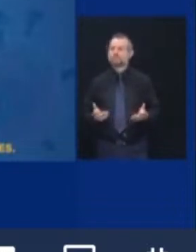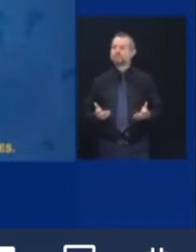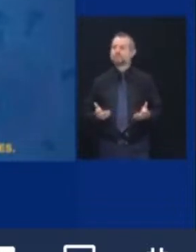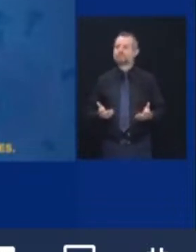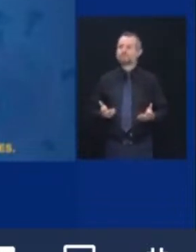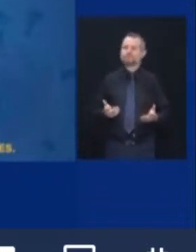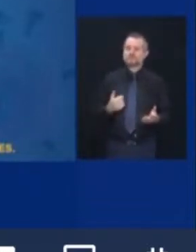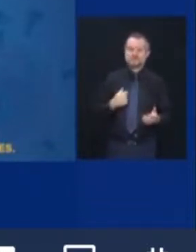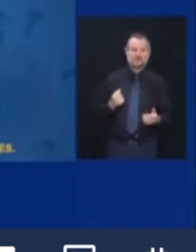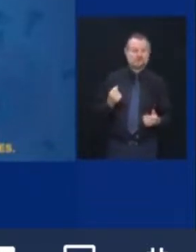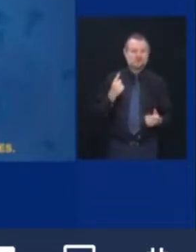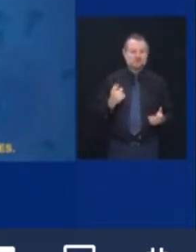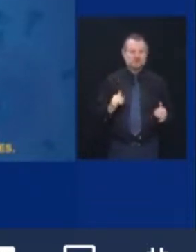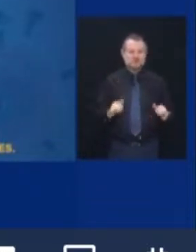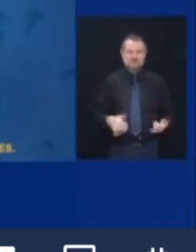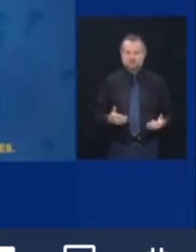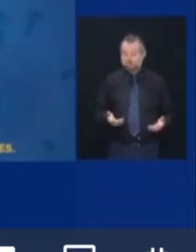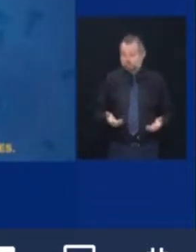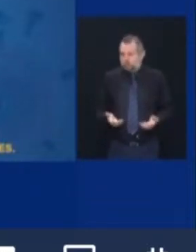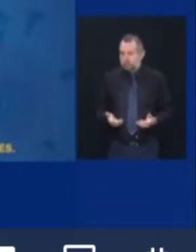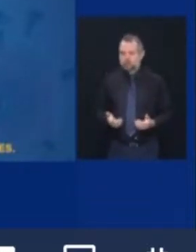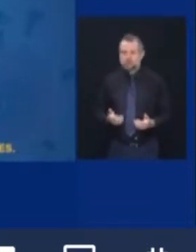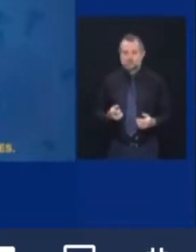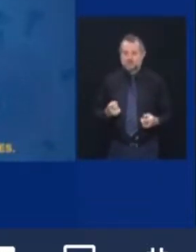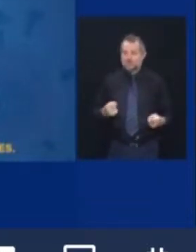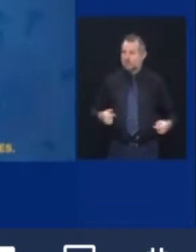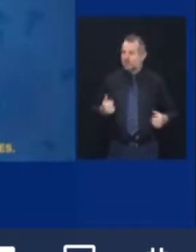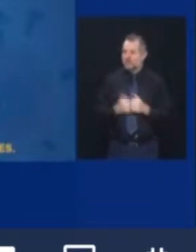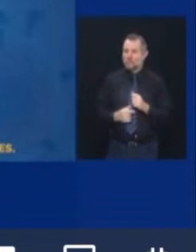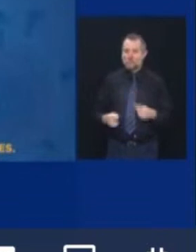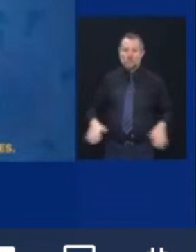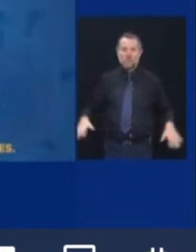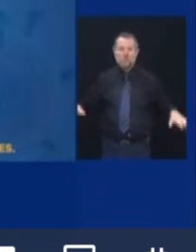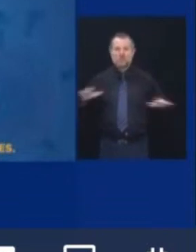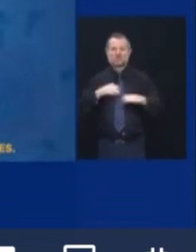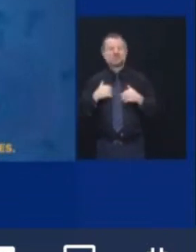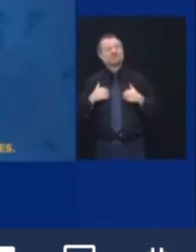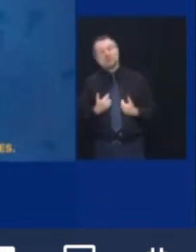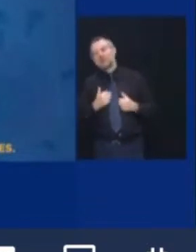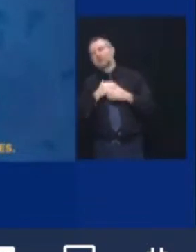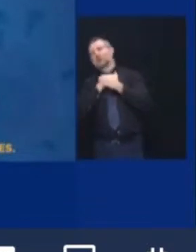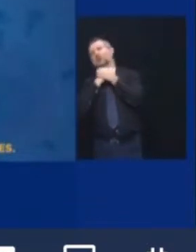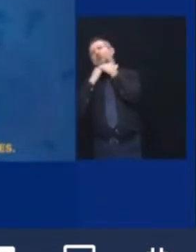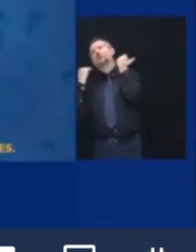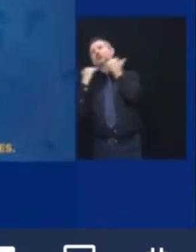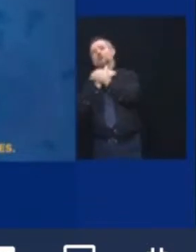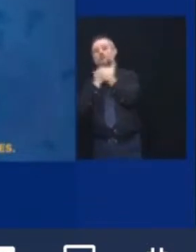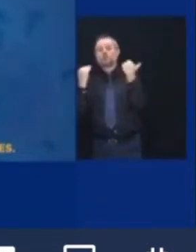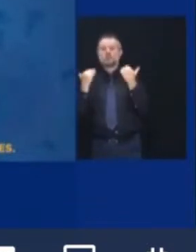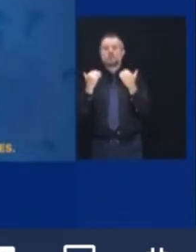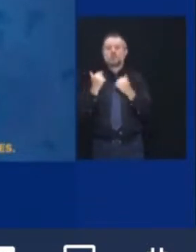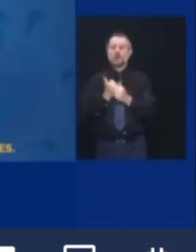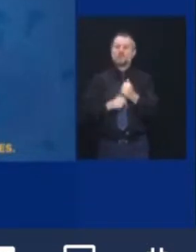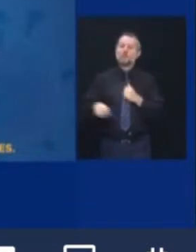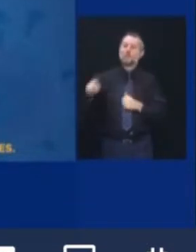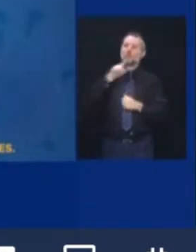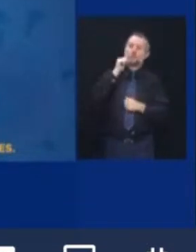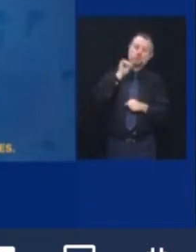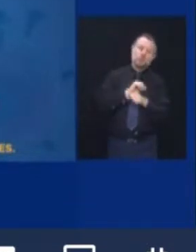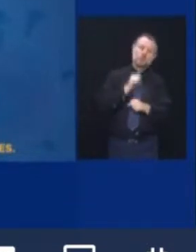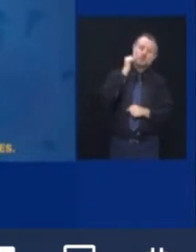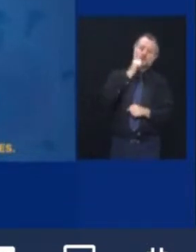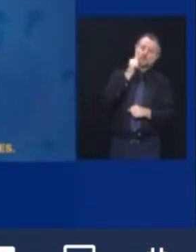Beth, Howard, Garth, Melissa, they're tired. They've been doing this every day for 7 months.